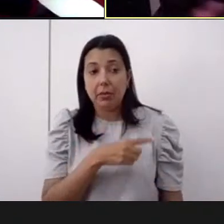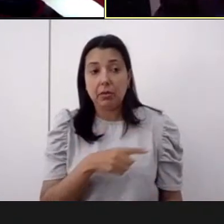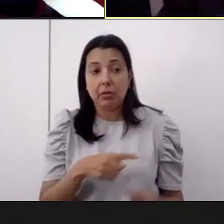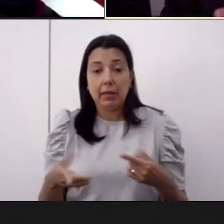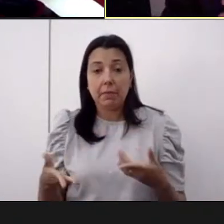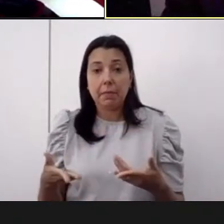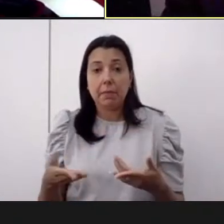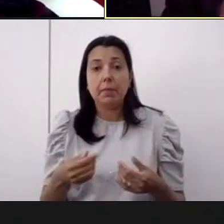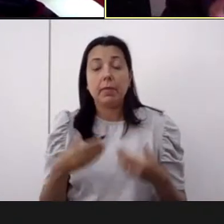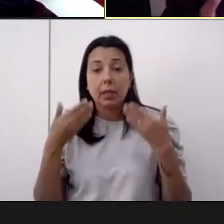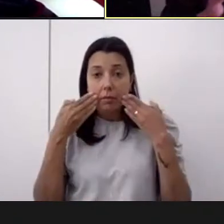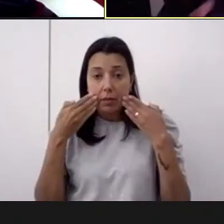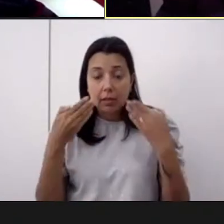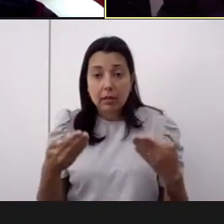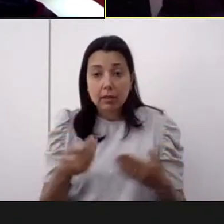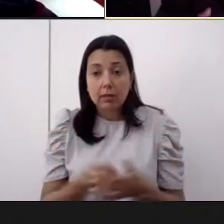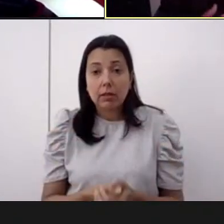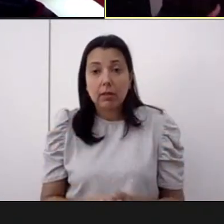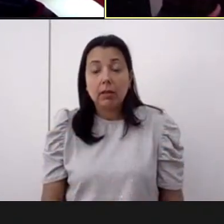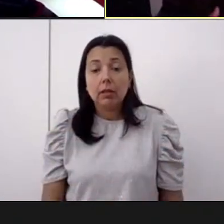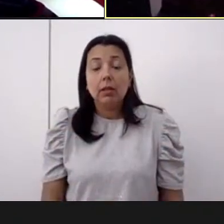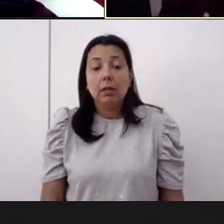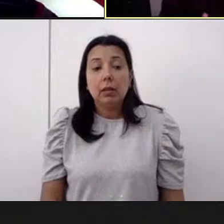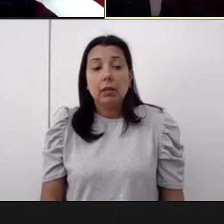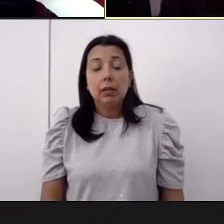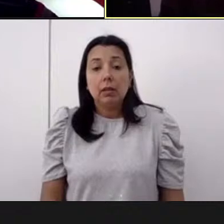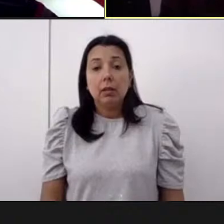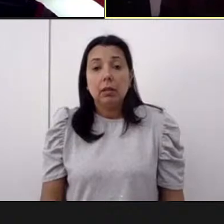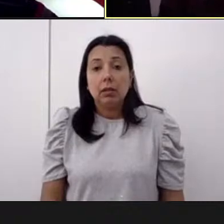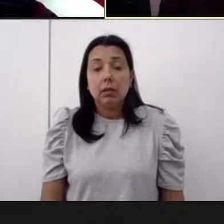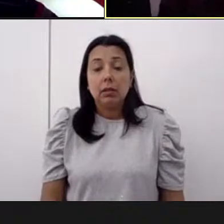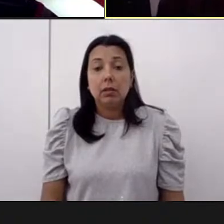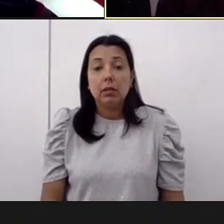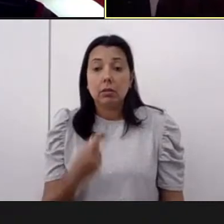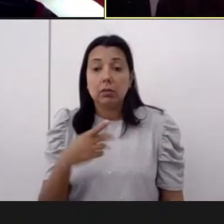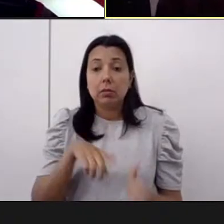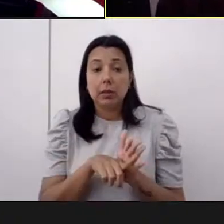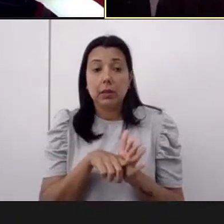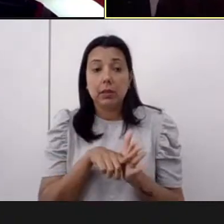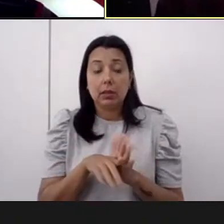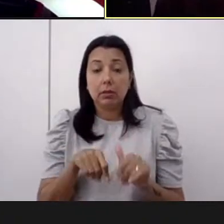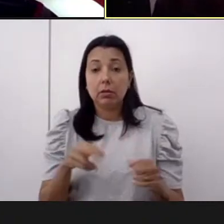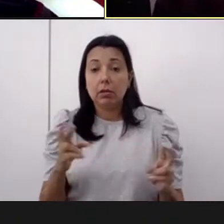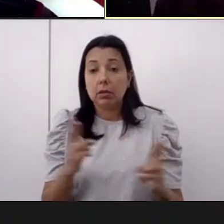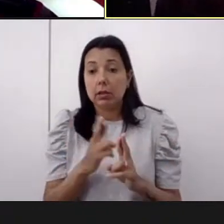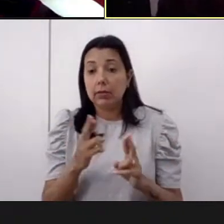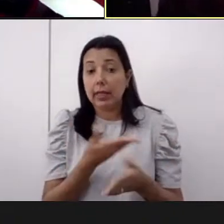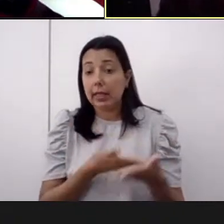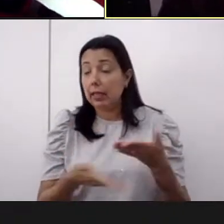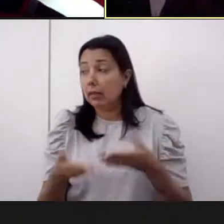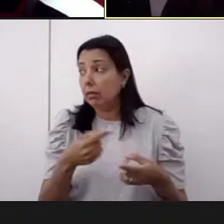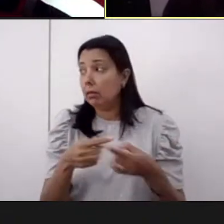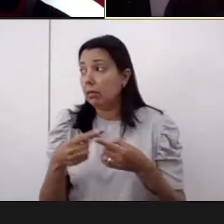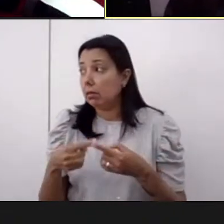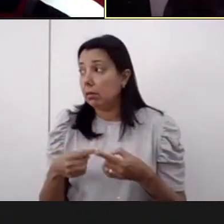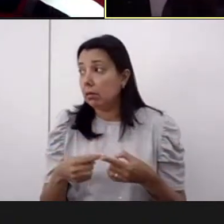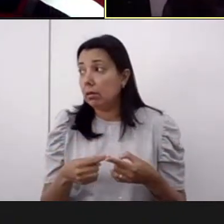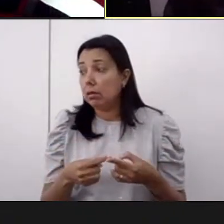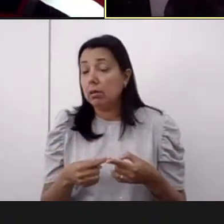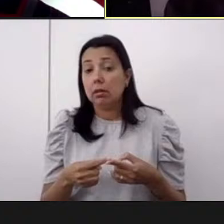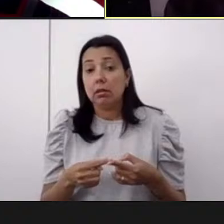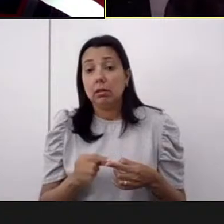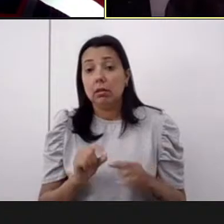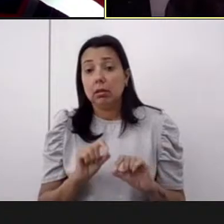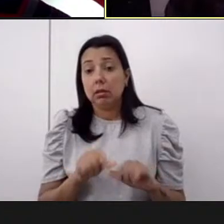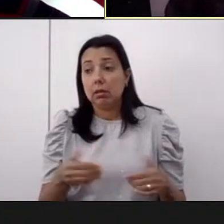is strictly connected to what we do in the International Laboratory of Public Policies,